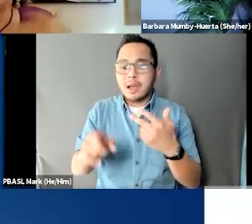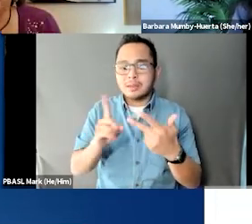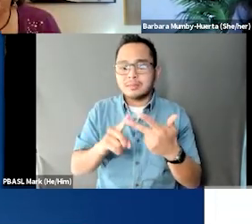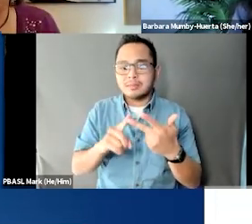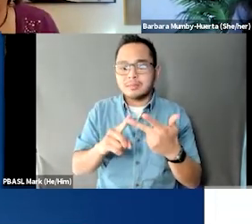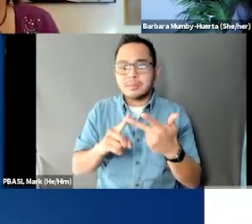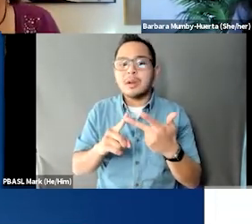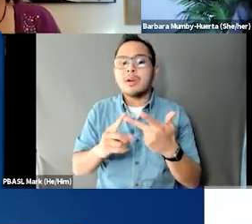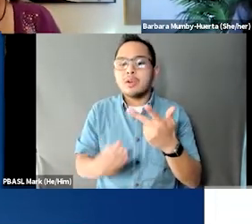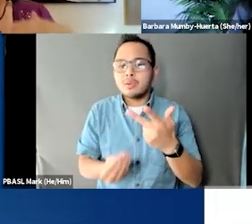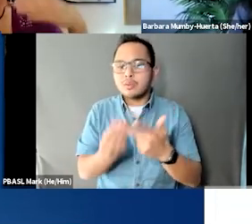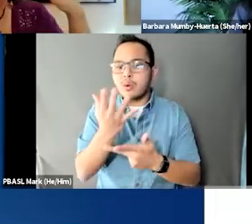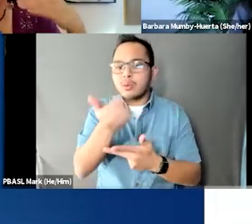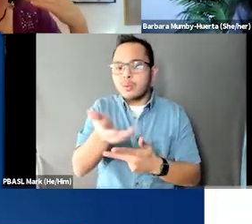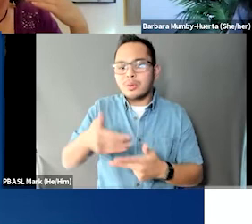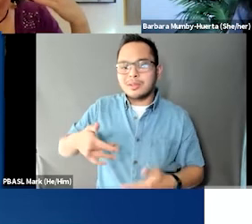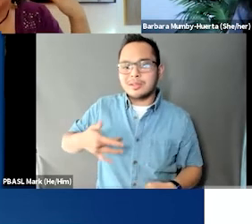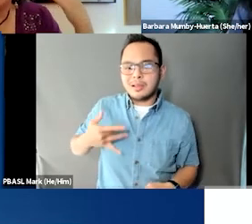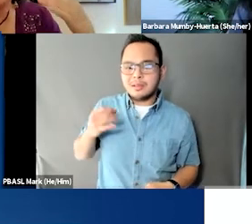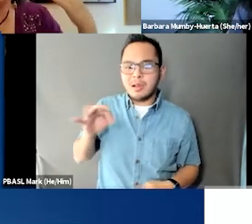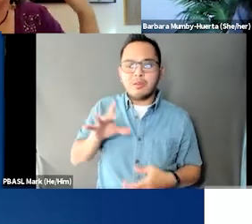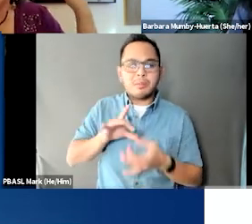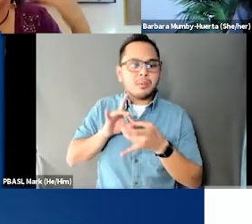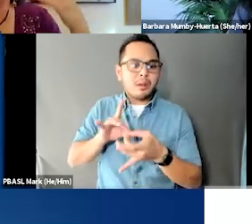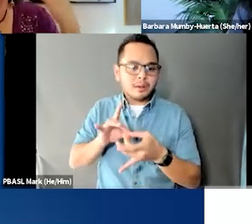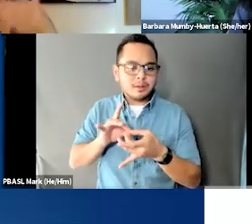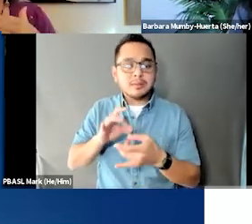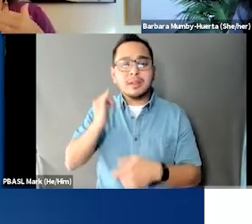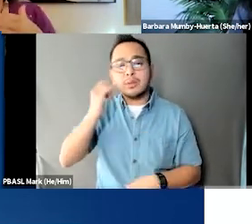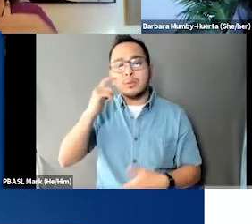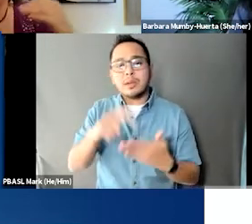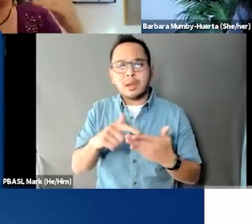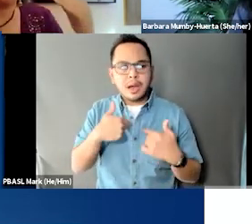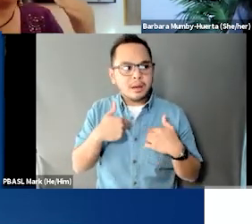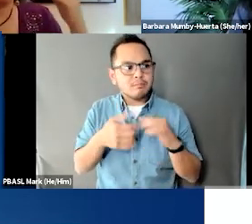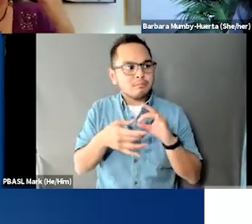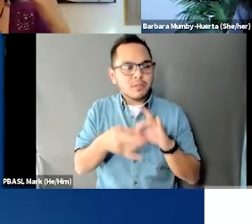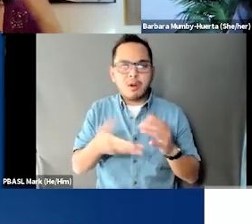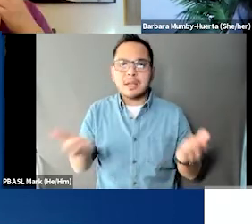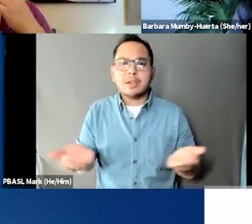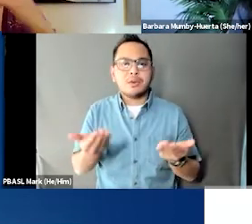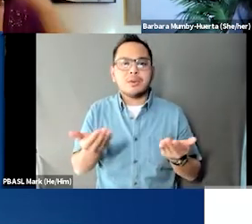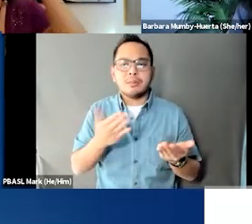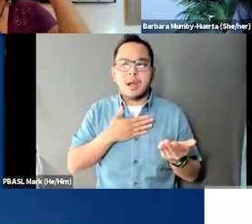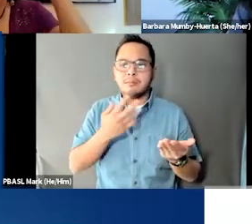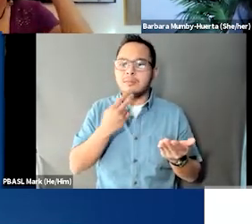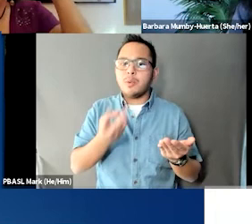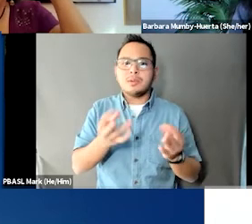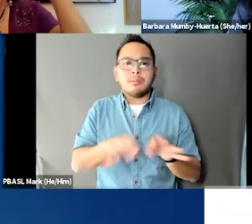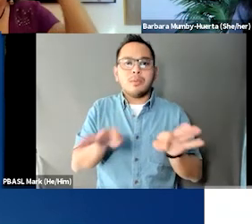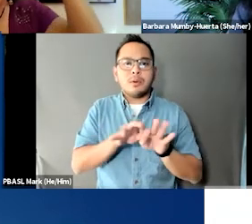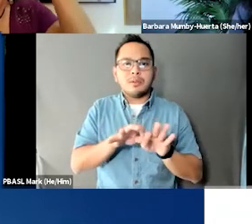of belonging. Because if you can realize that you belong at the table and what you have to say is important because you're listening